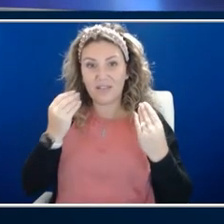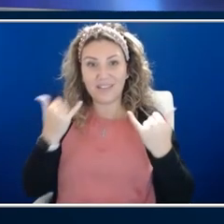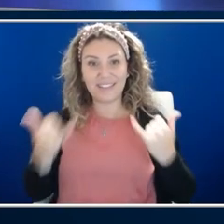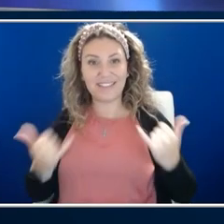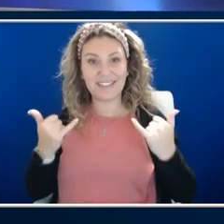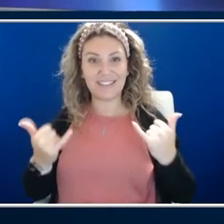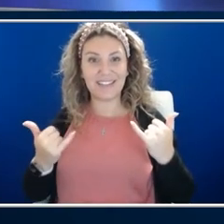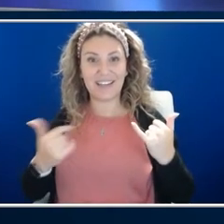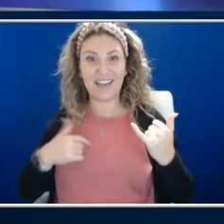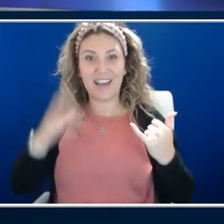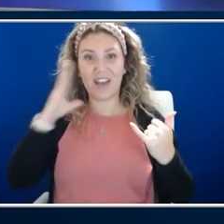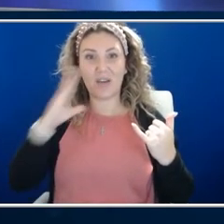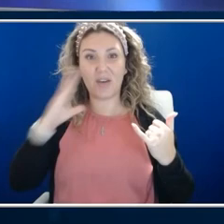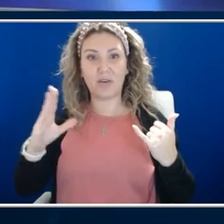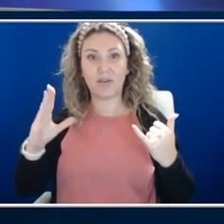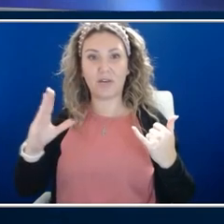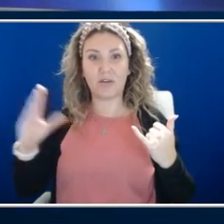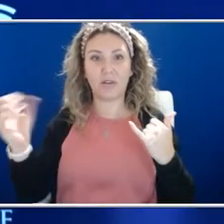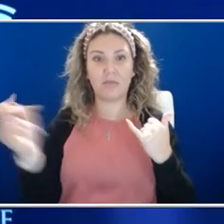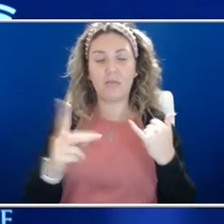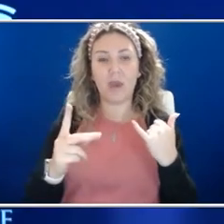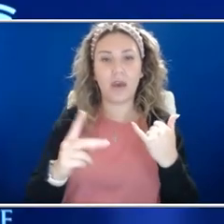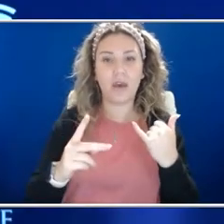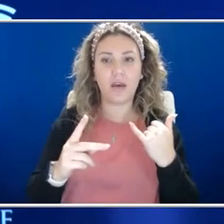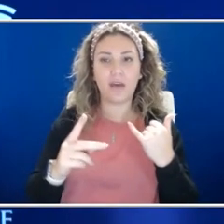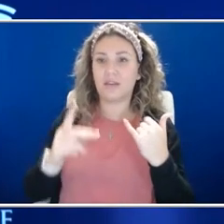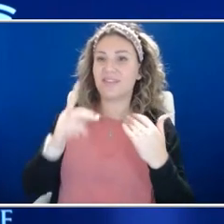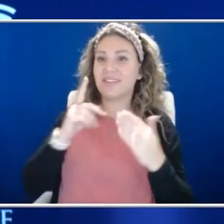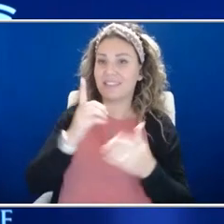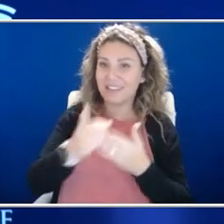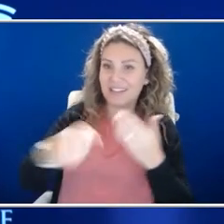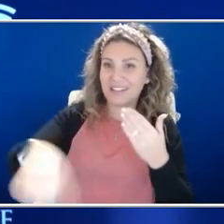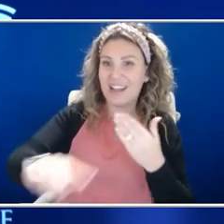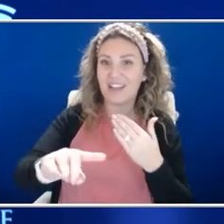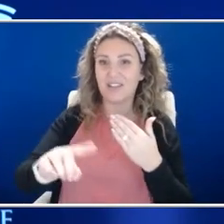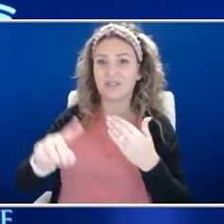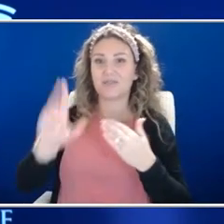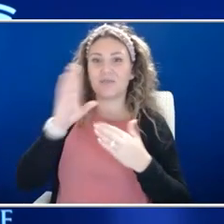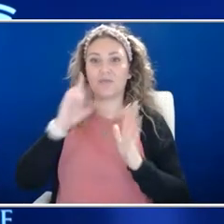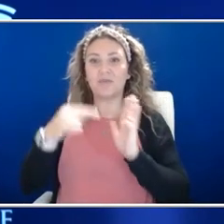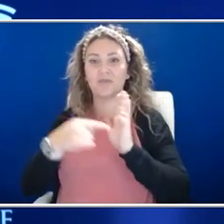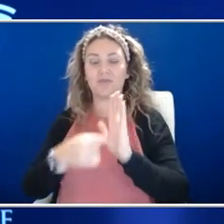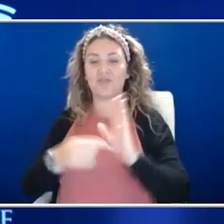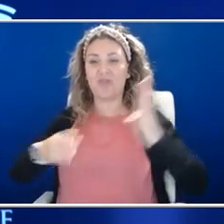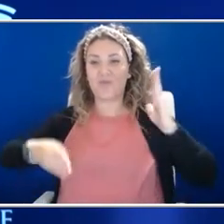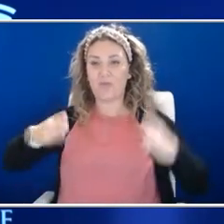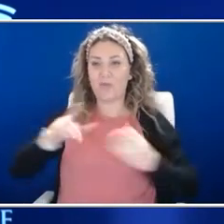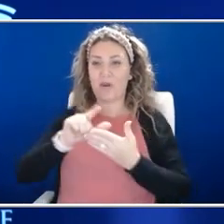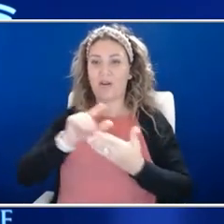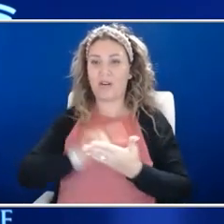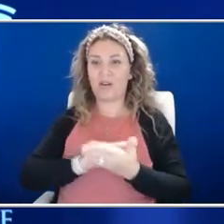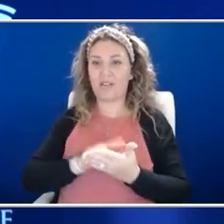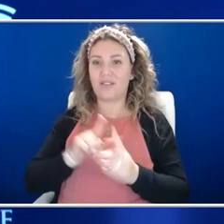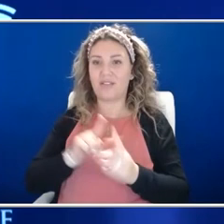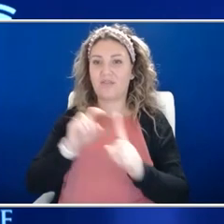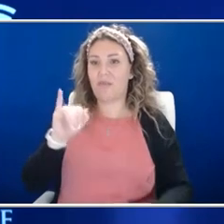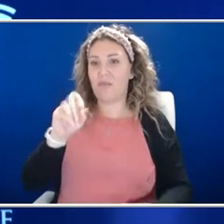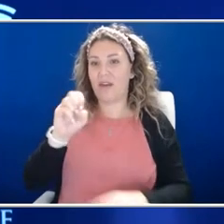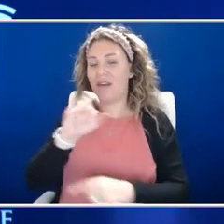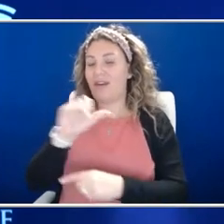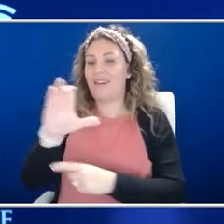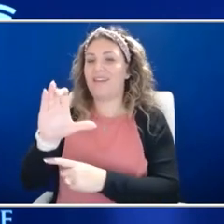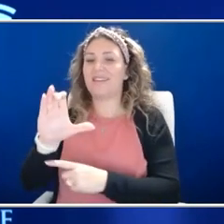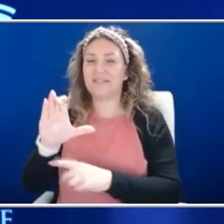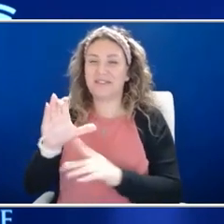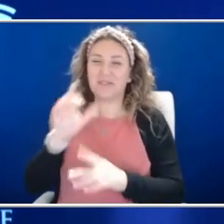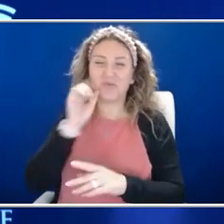back next week, studio crew, remember this. We're going to show the robotic laws from Isaac Asimov. That's cool stuff about AI. You